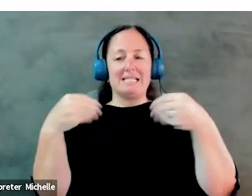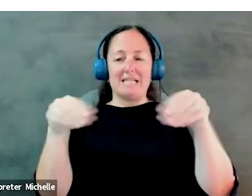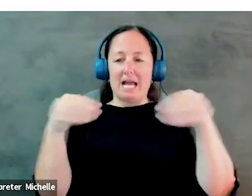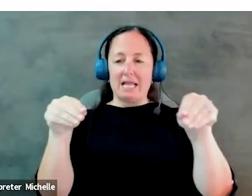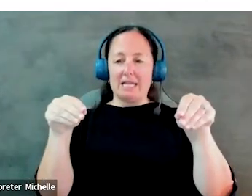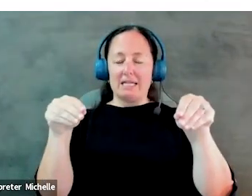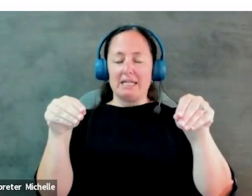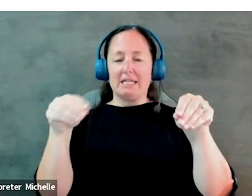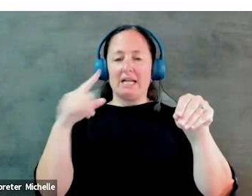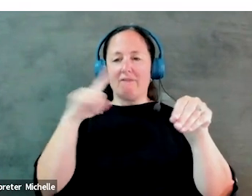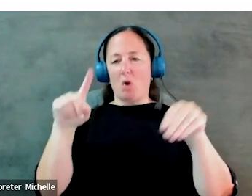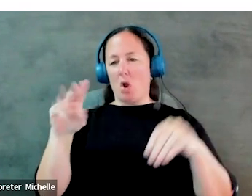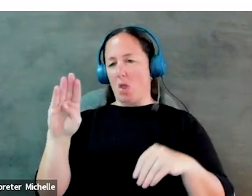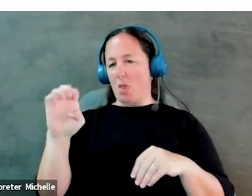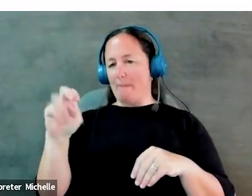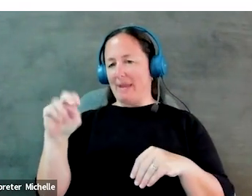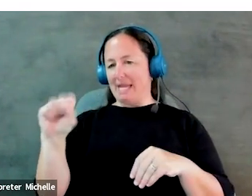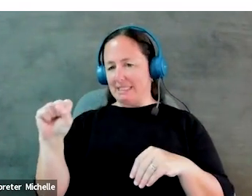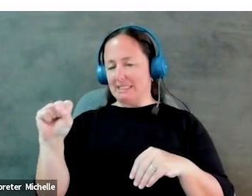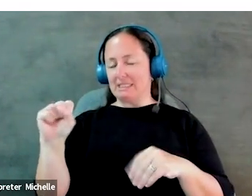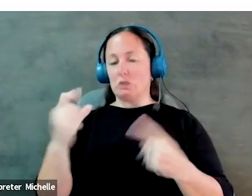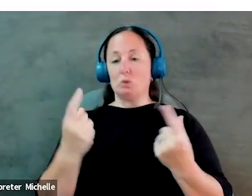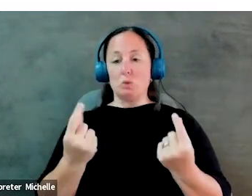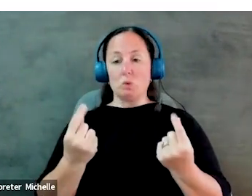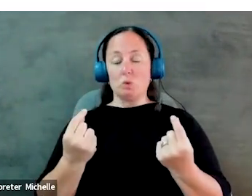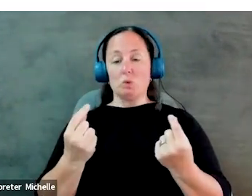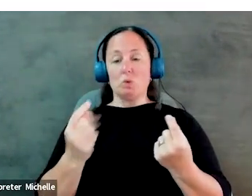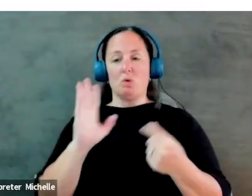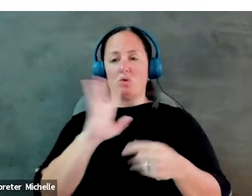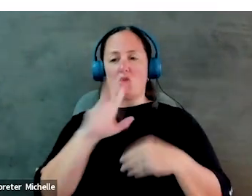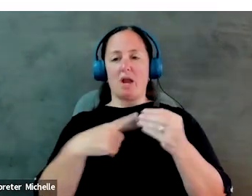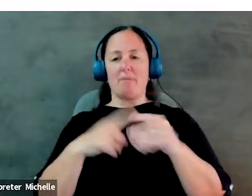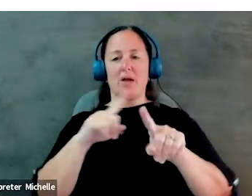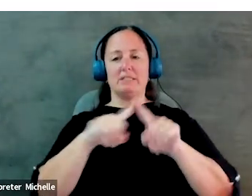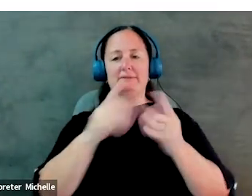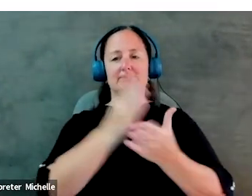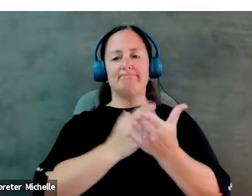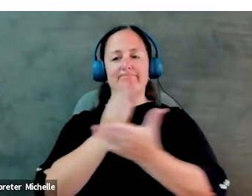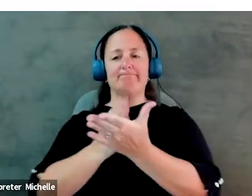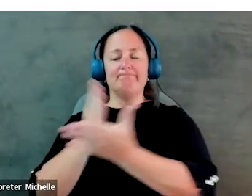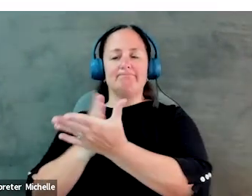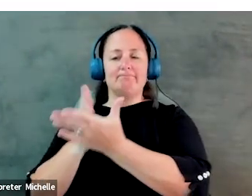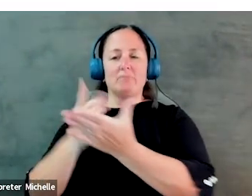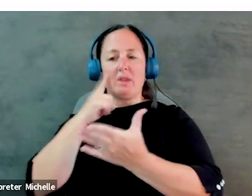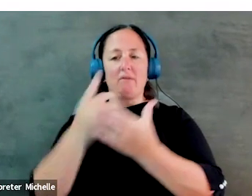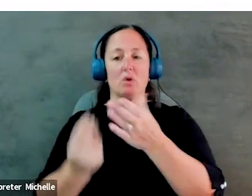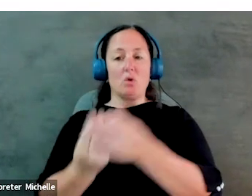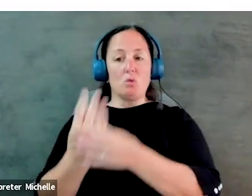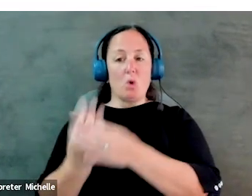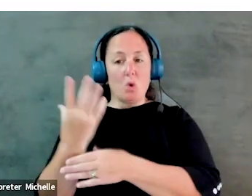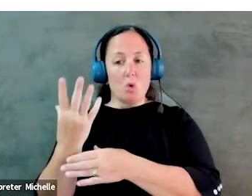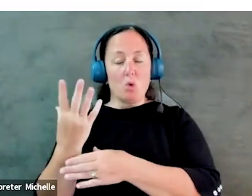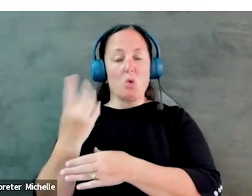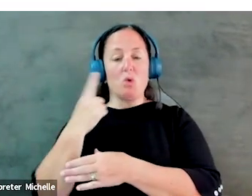commercialization or the selling of the beans. So what we need to do is we're going to be talking about the different facets of the